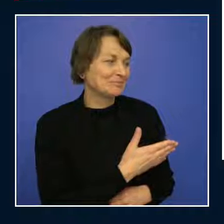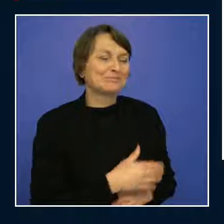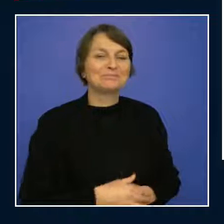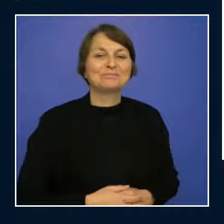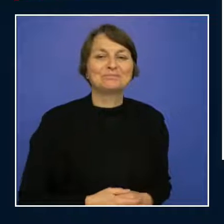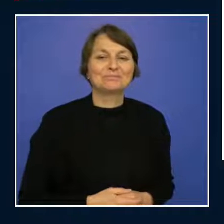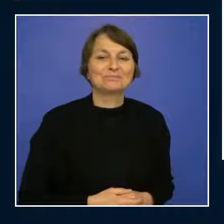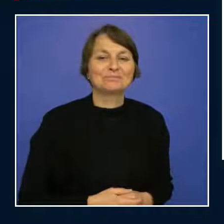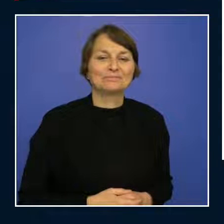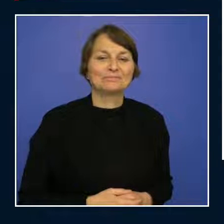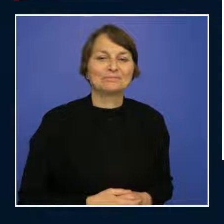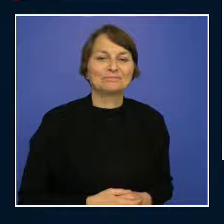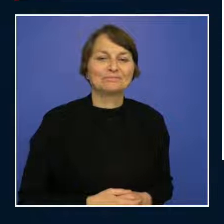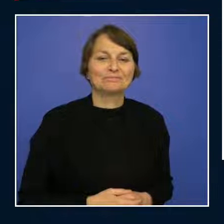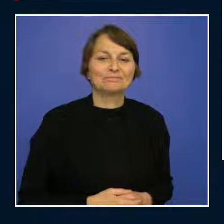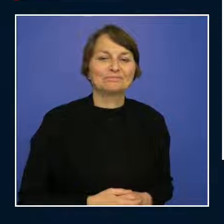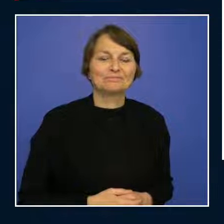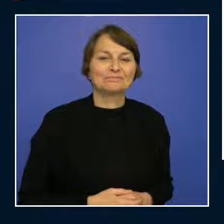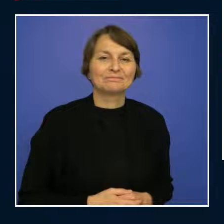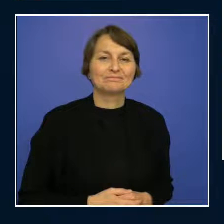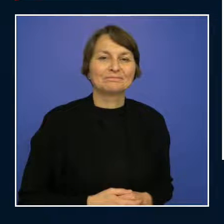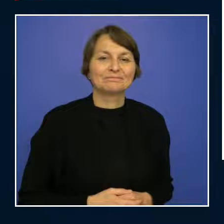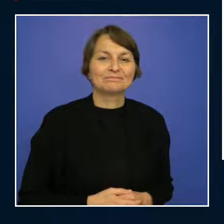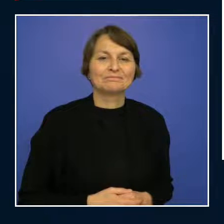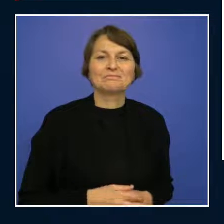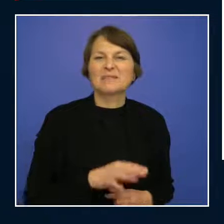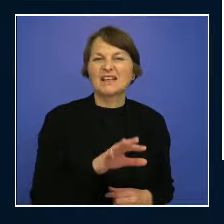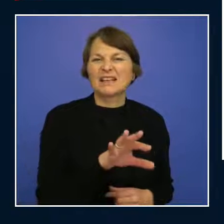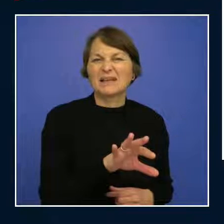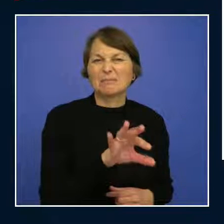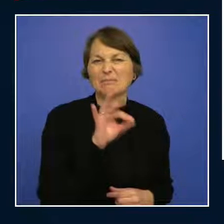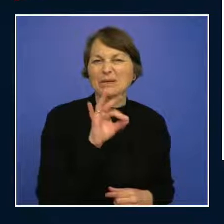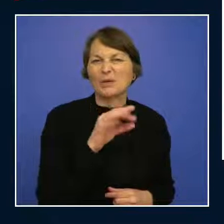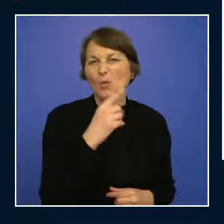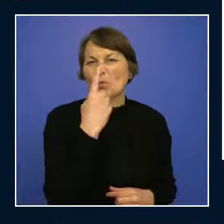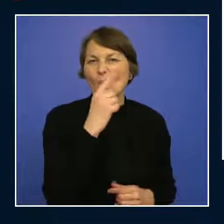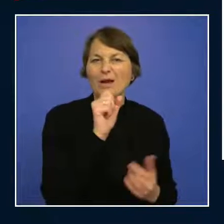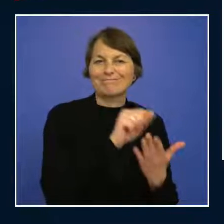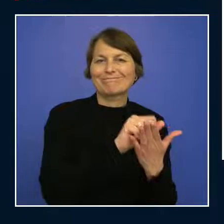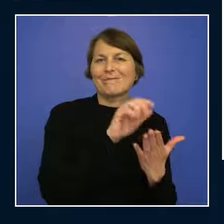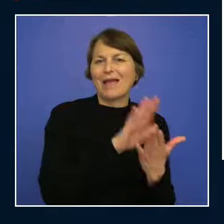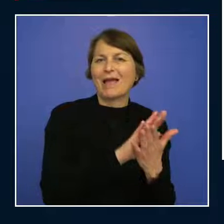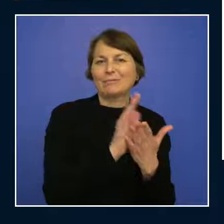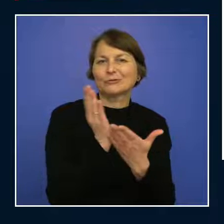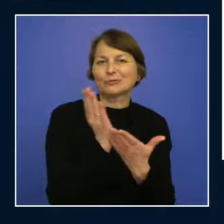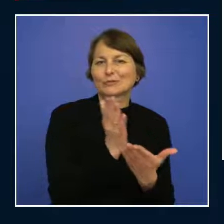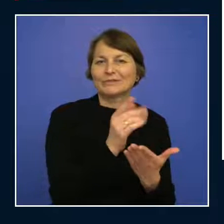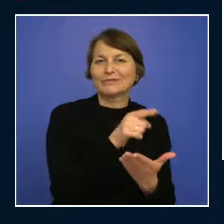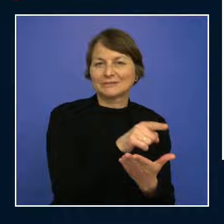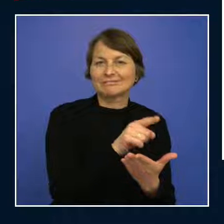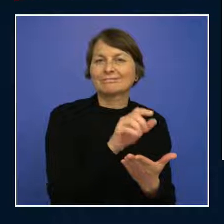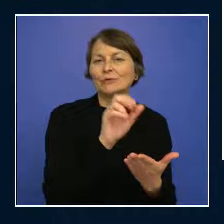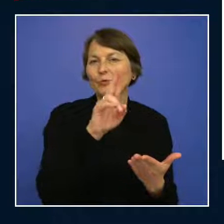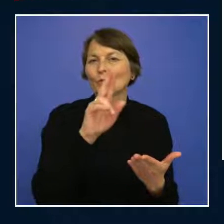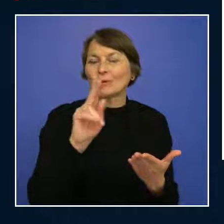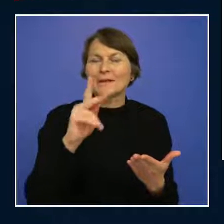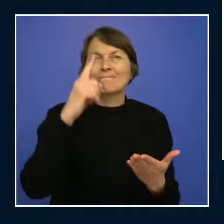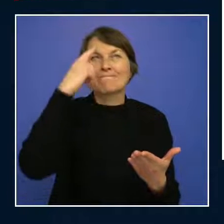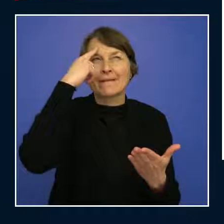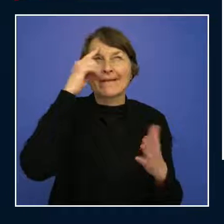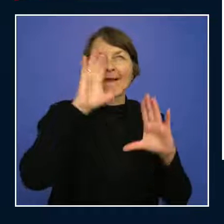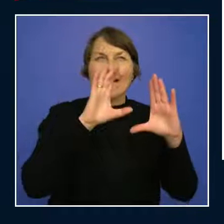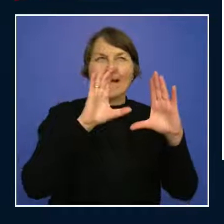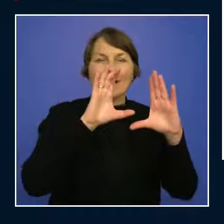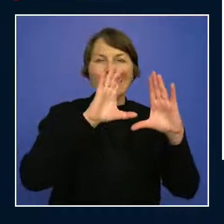pick an app service that I have in the UK. If we go about thinking about geo-routing, we can look